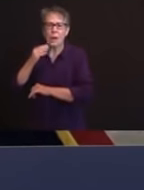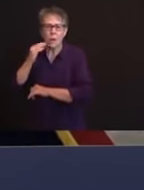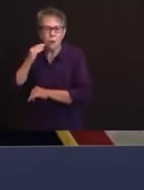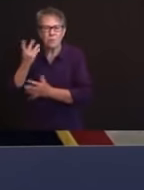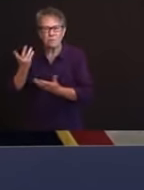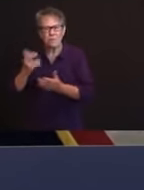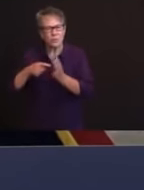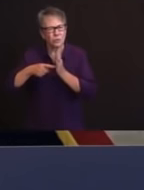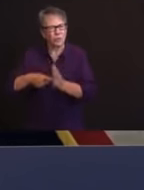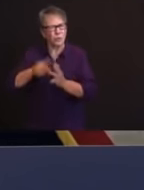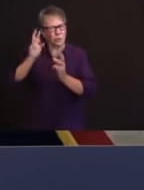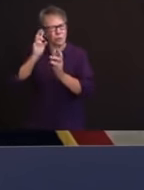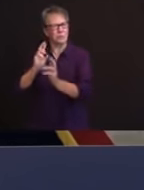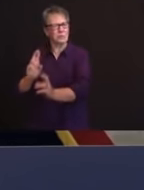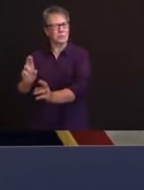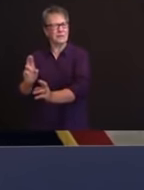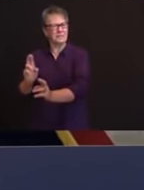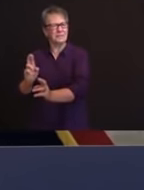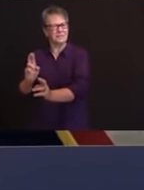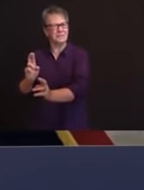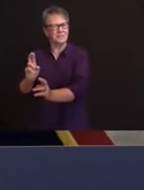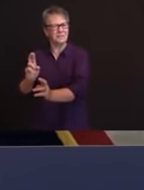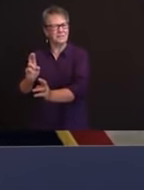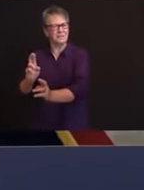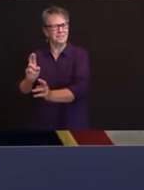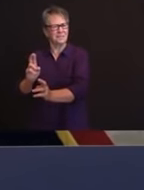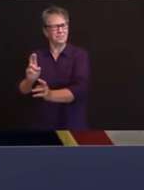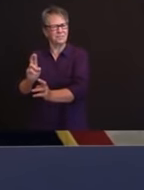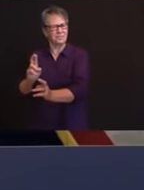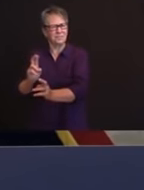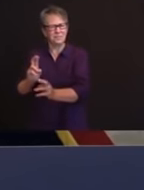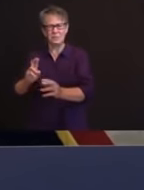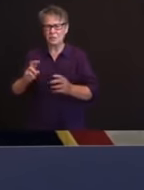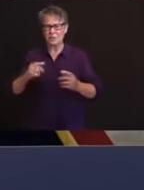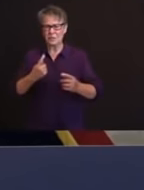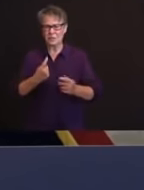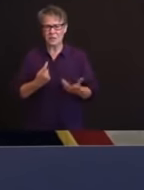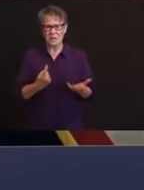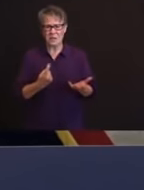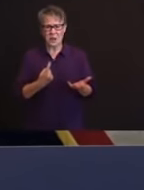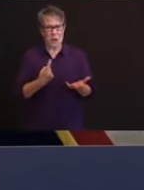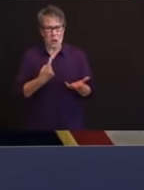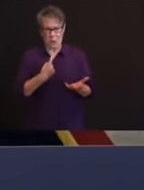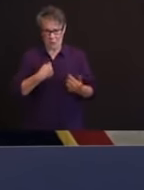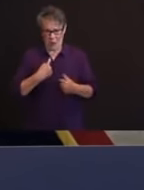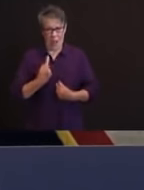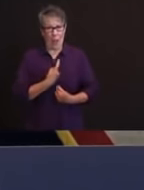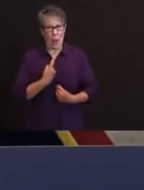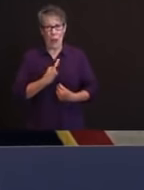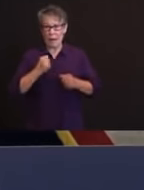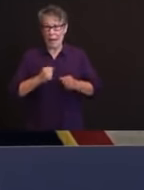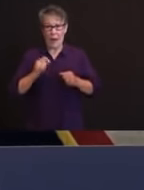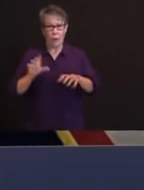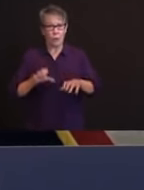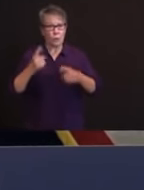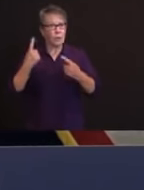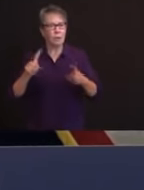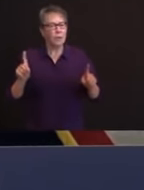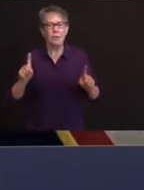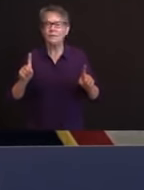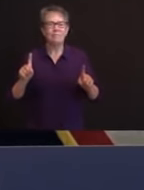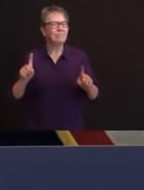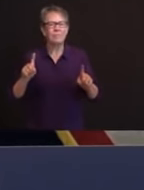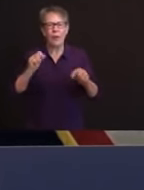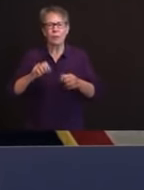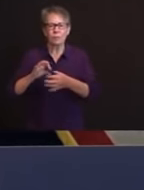other to get through it. But none of us alone can do it ourselves. We have to rely on each other. I'm heading